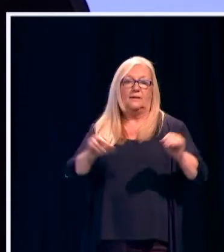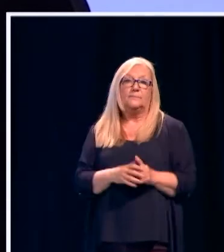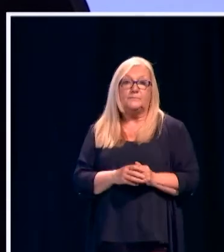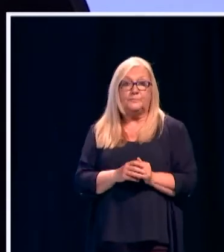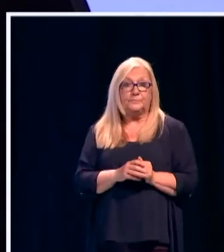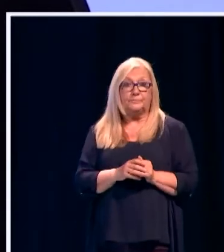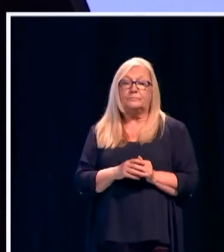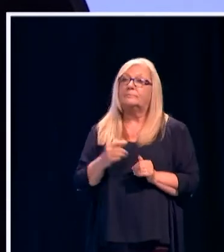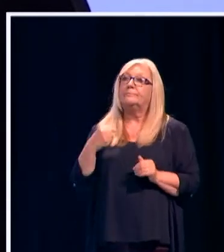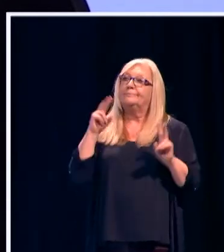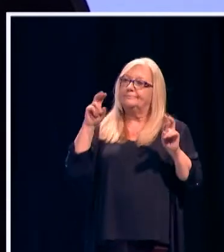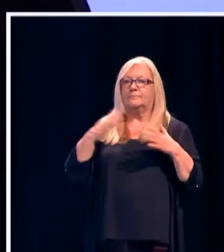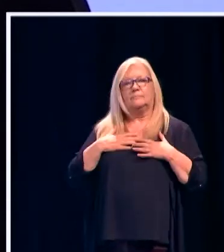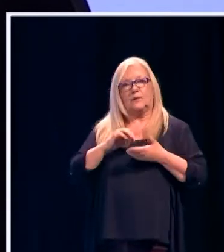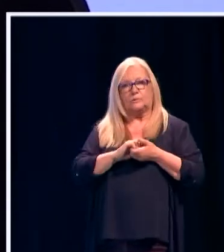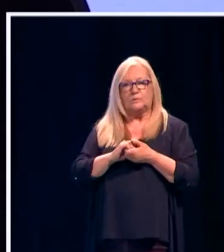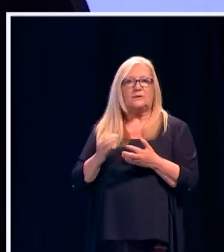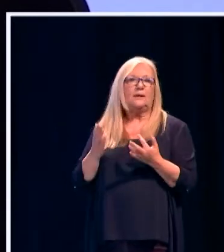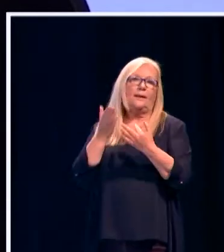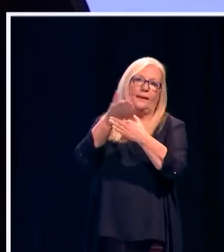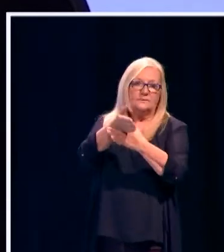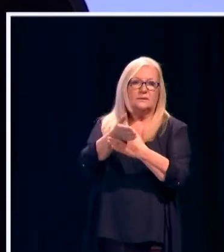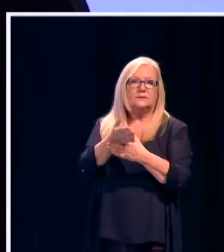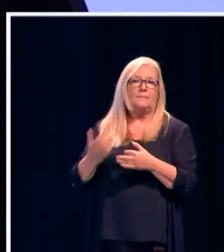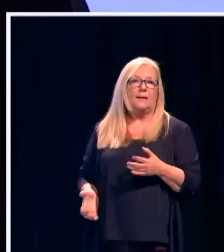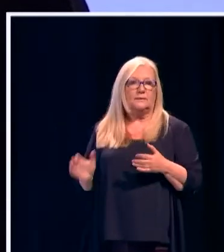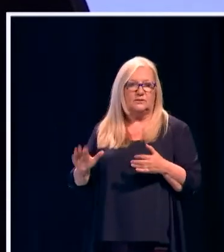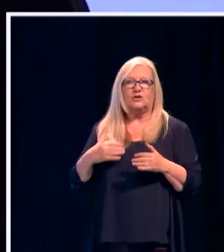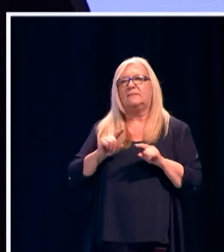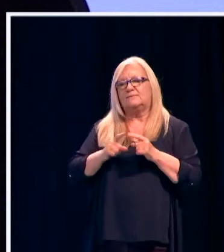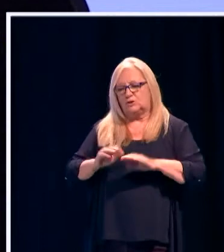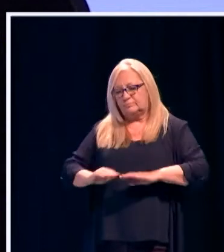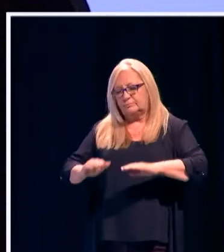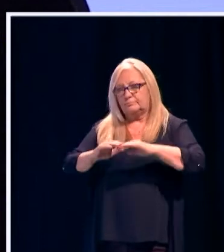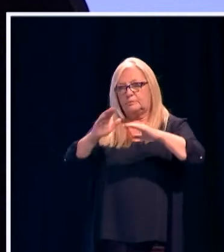Access Bangladesh arranged different consultations at local and national level on the